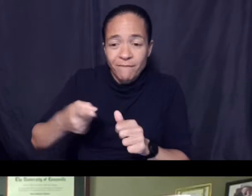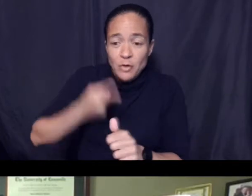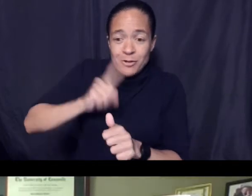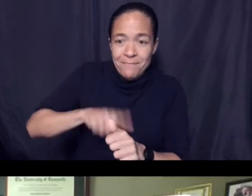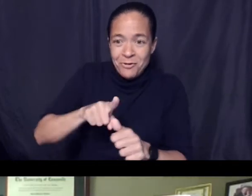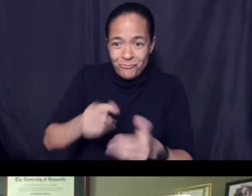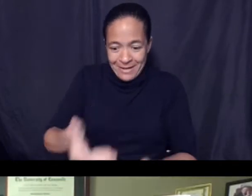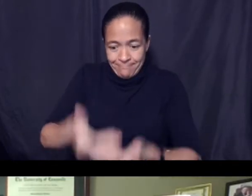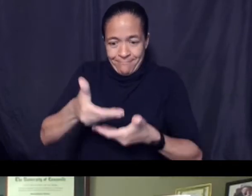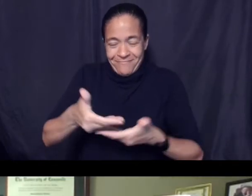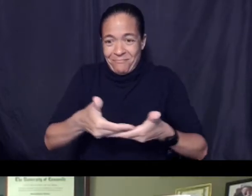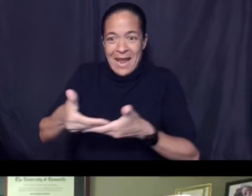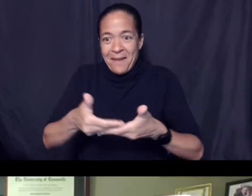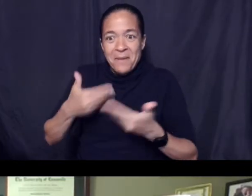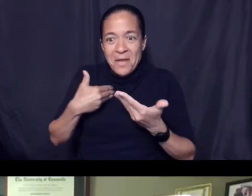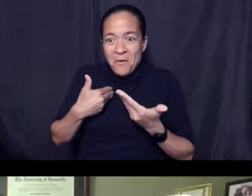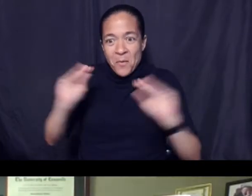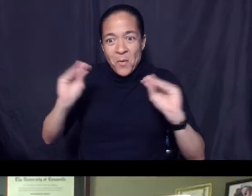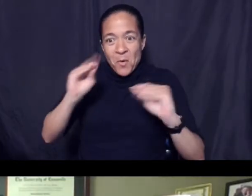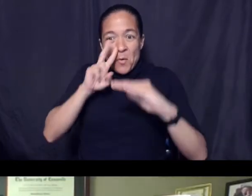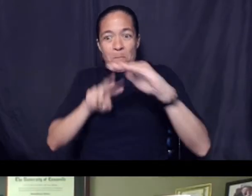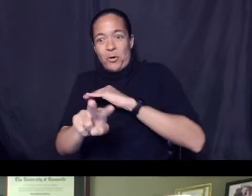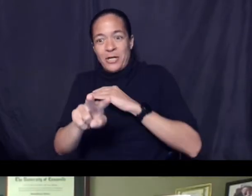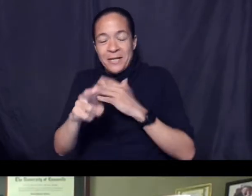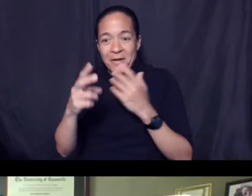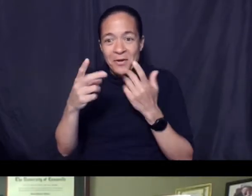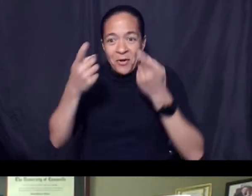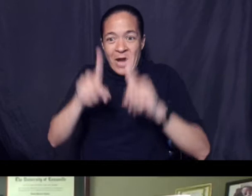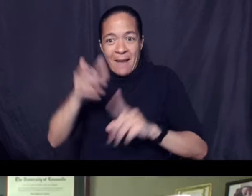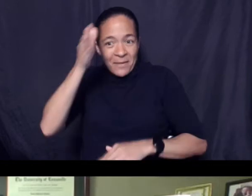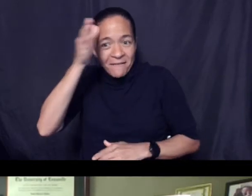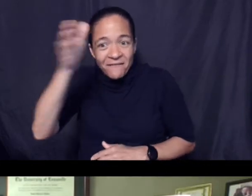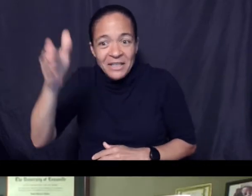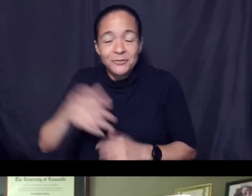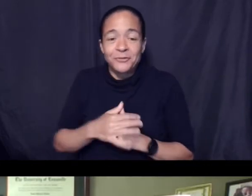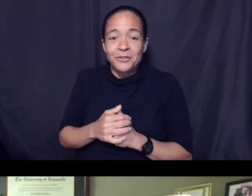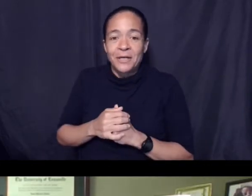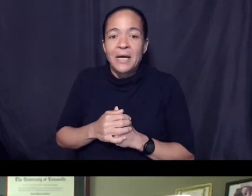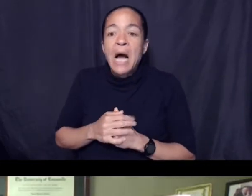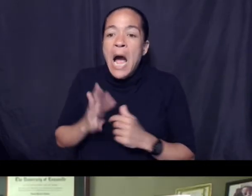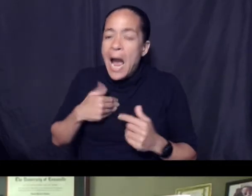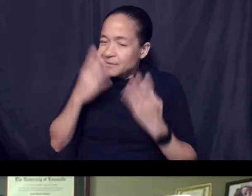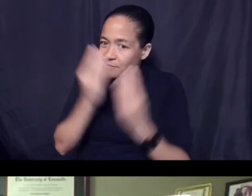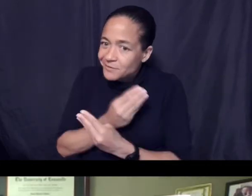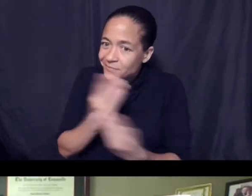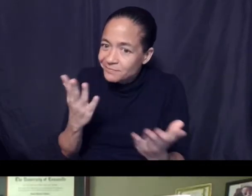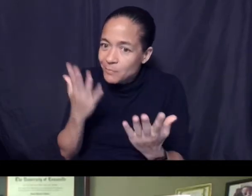meet a baby, to know what the future holds. And so I just share with you because there's a large spectrum of symptoms